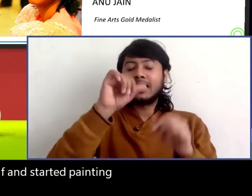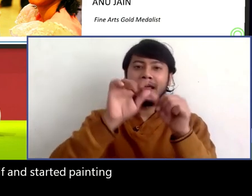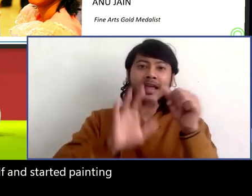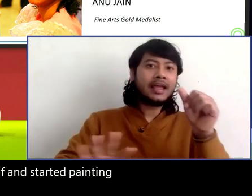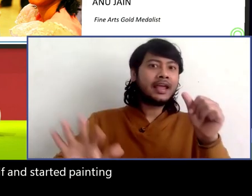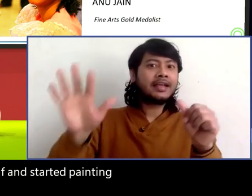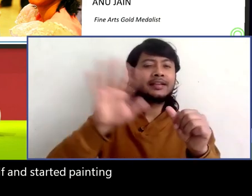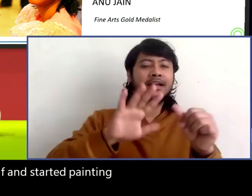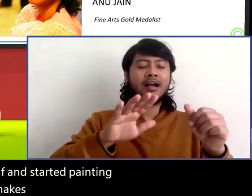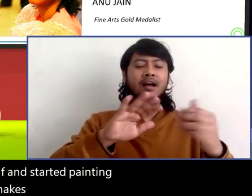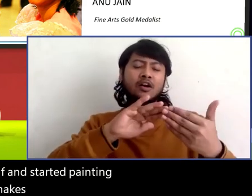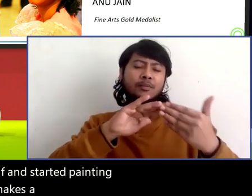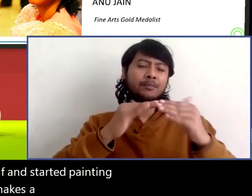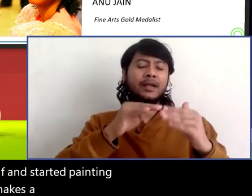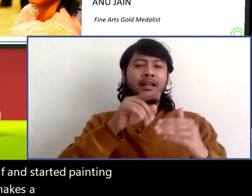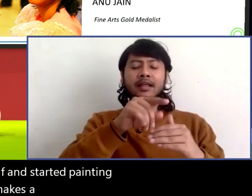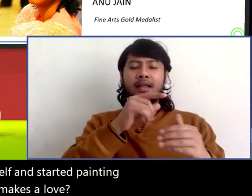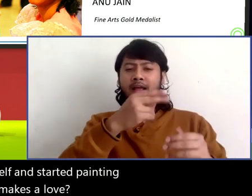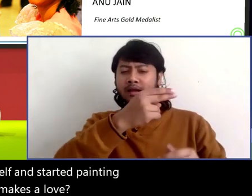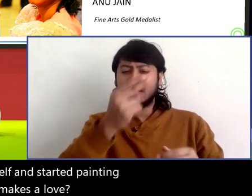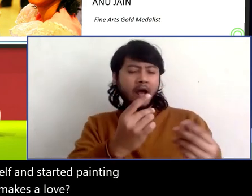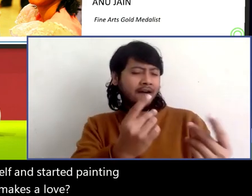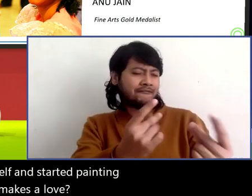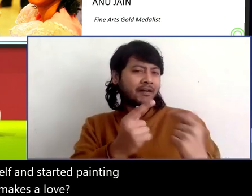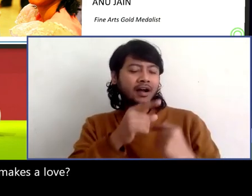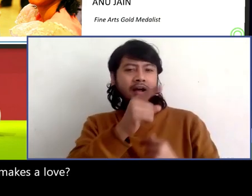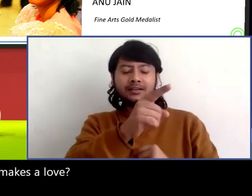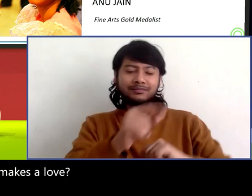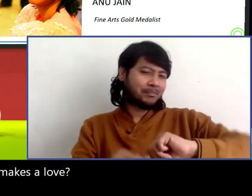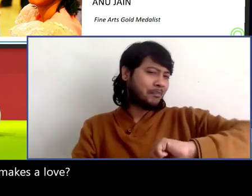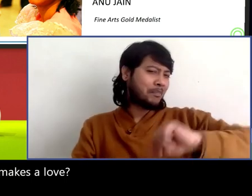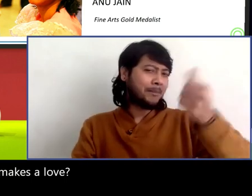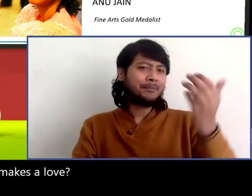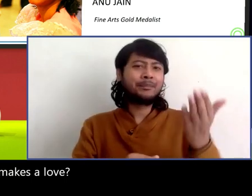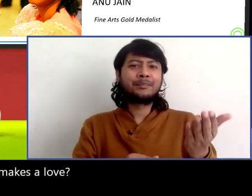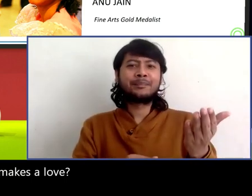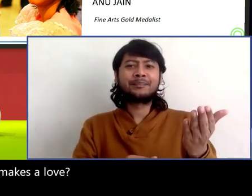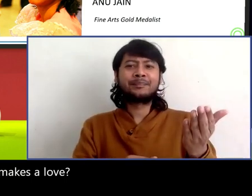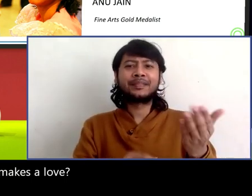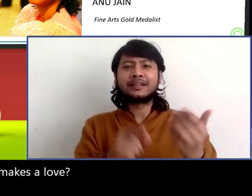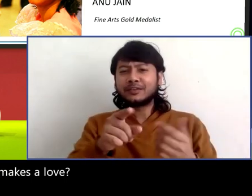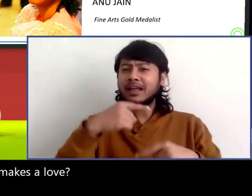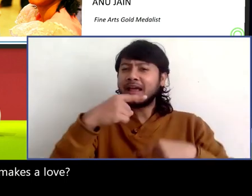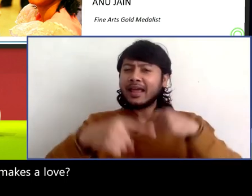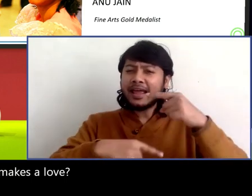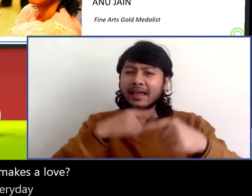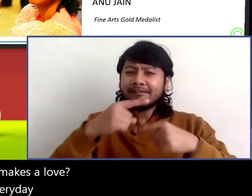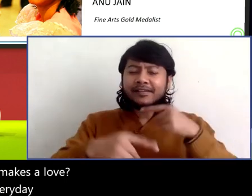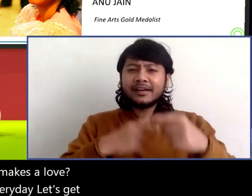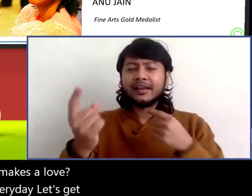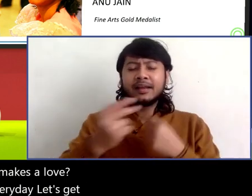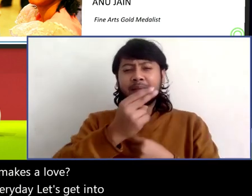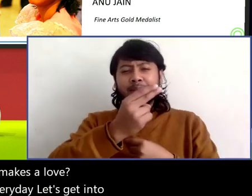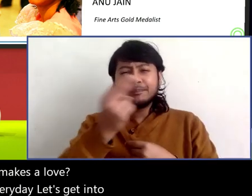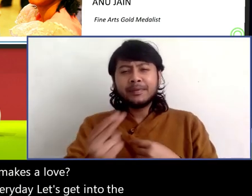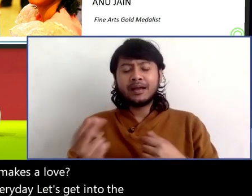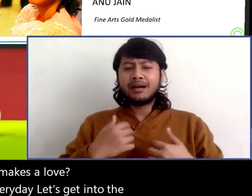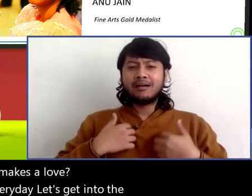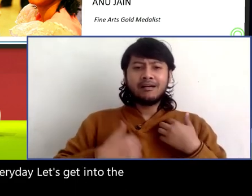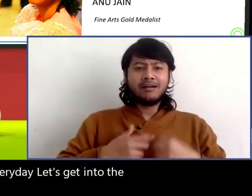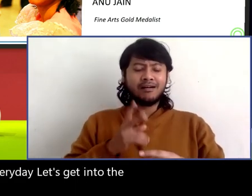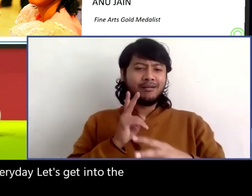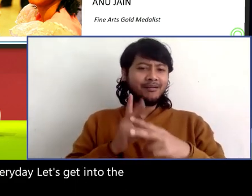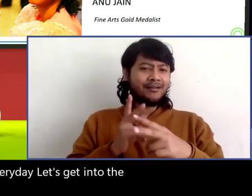love of painting for both of them? How do they do that? How do they do it every day? Let's get into their world. And if you have your pencils and